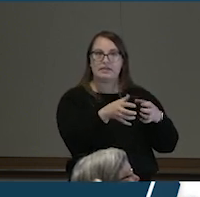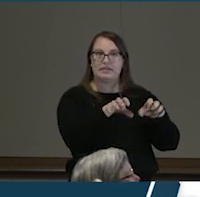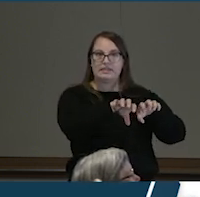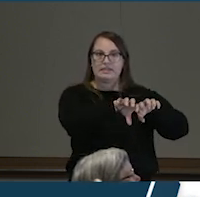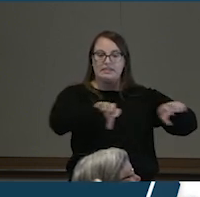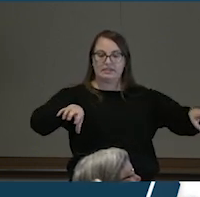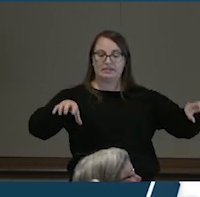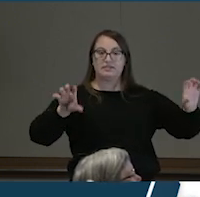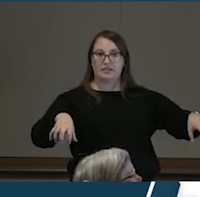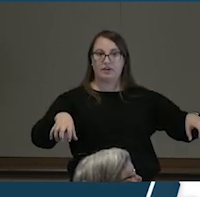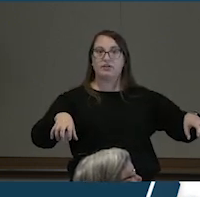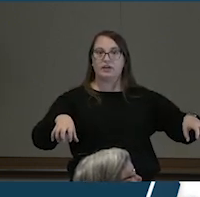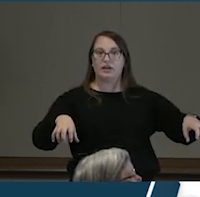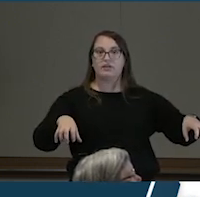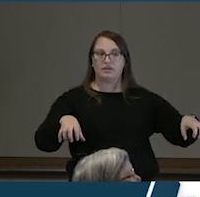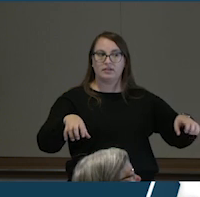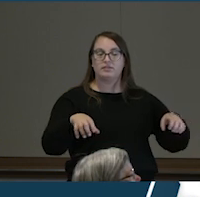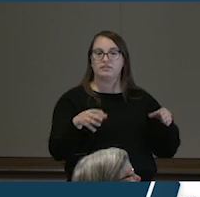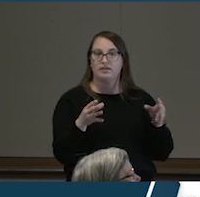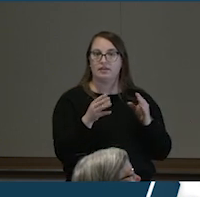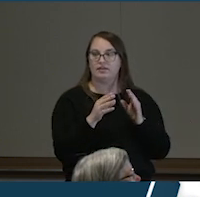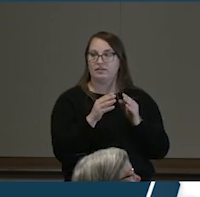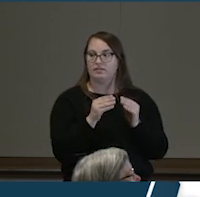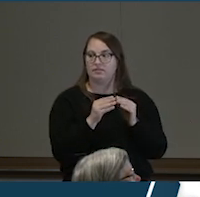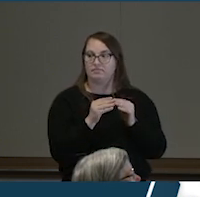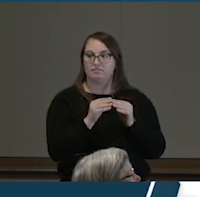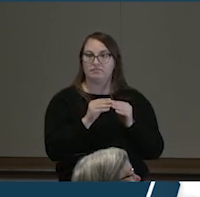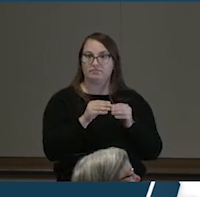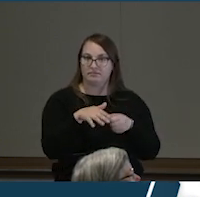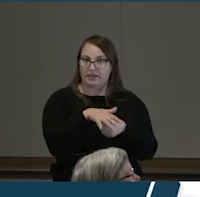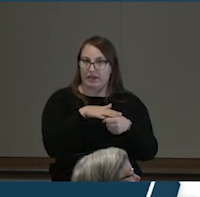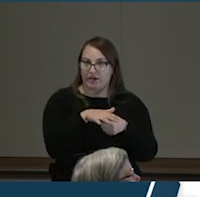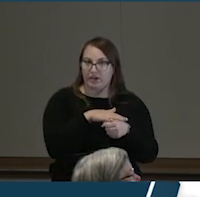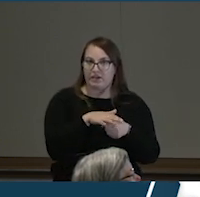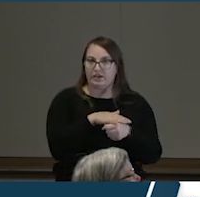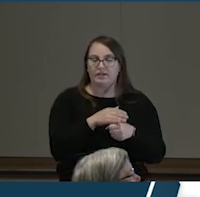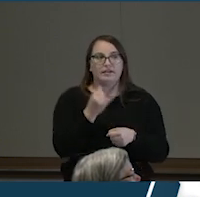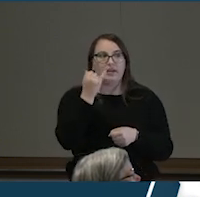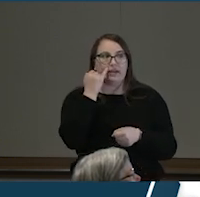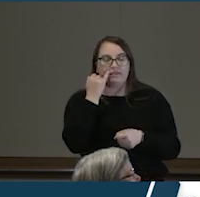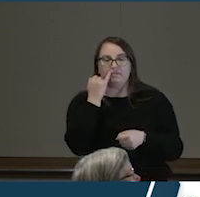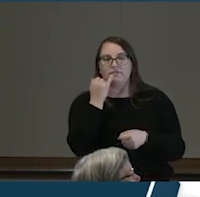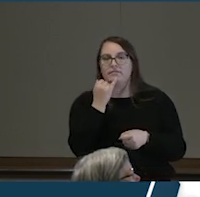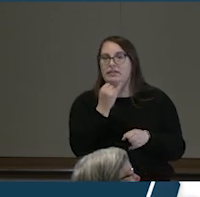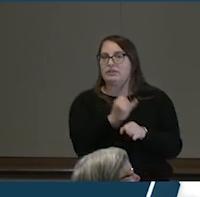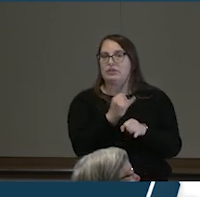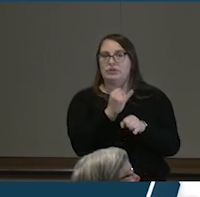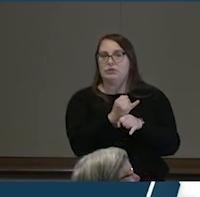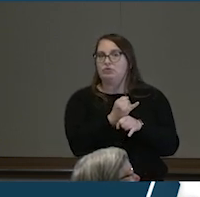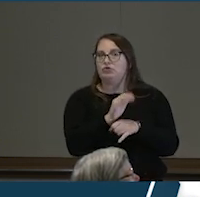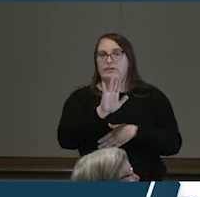it is a group home, whether it is some type of institution that you have in your area,